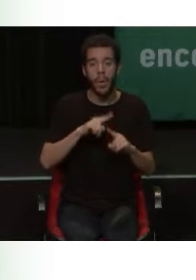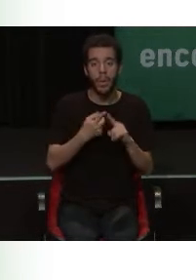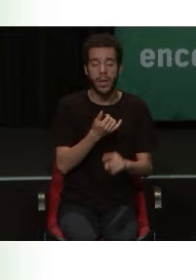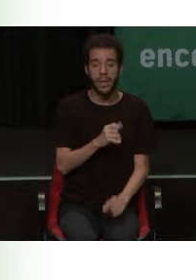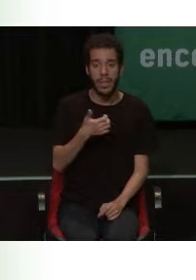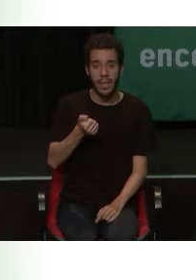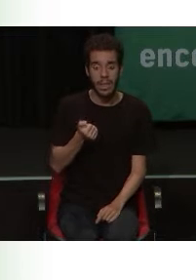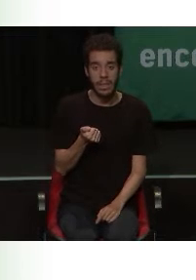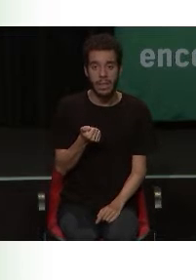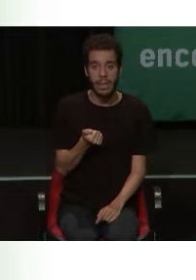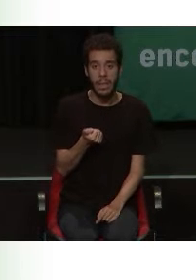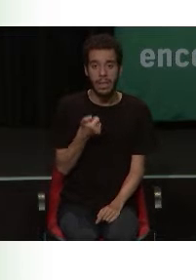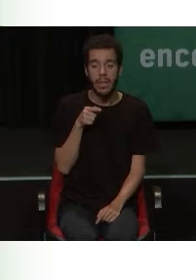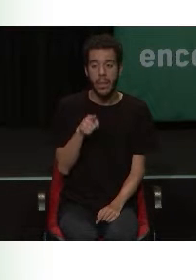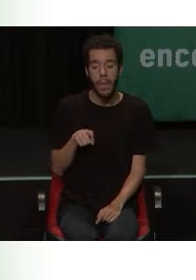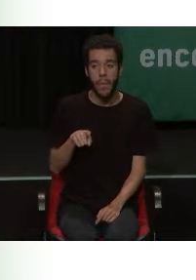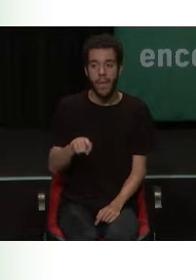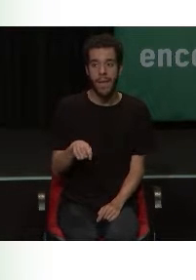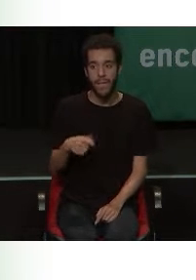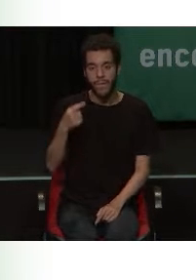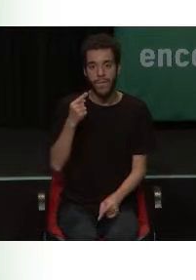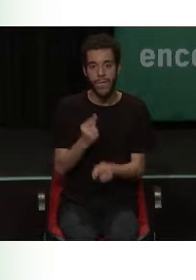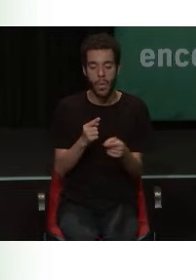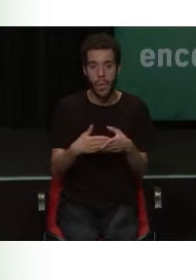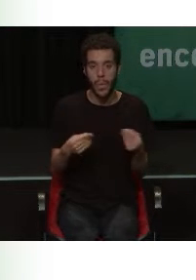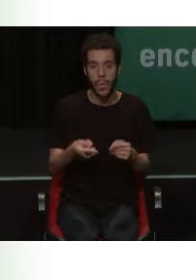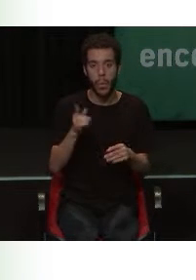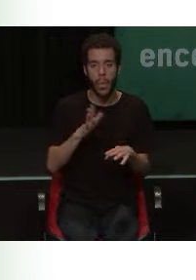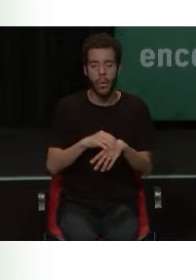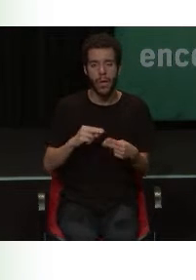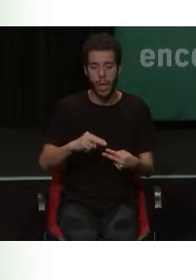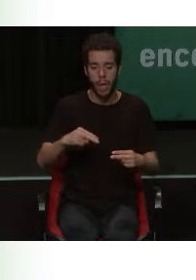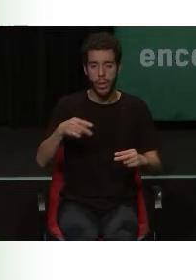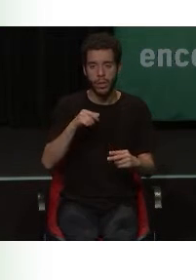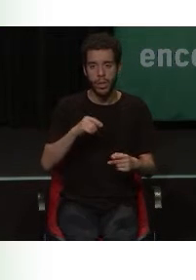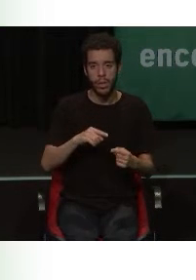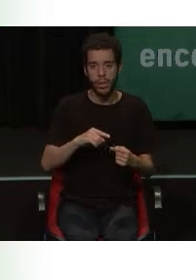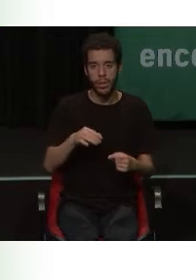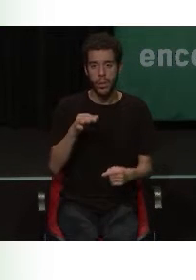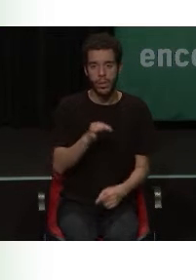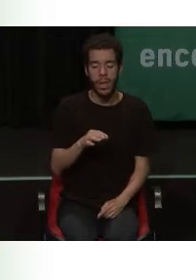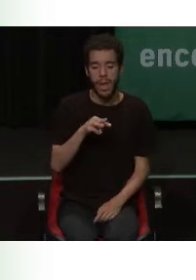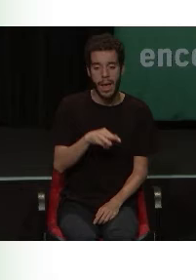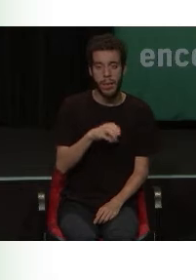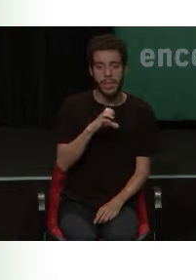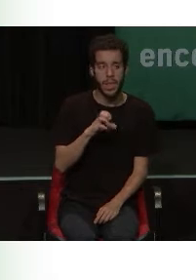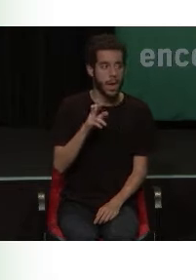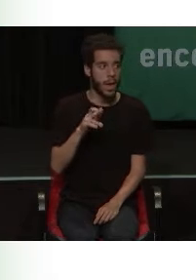this resistance was related to the appearance of a